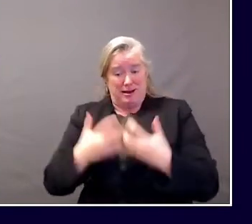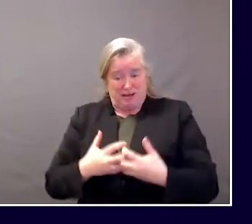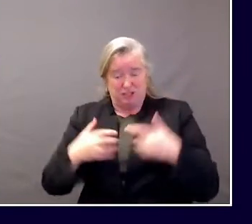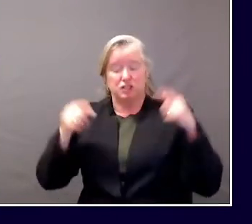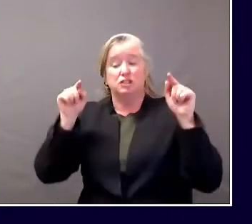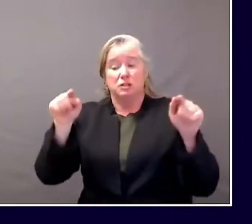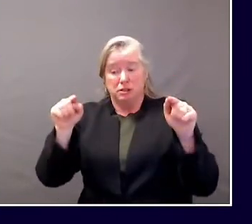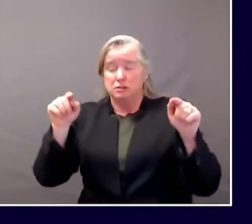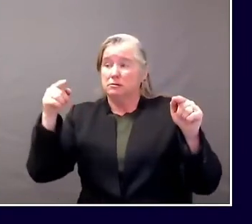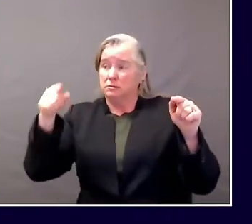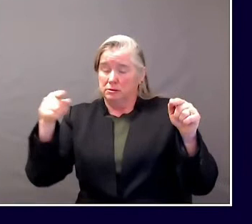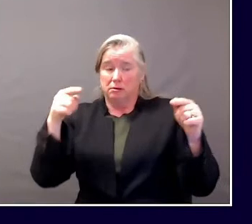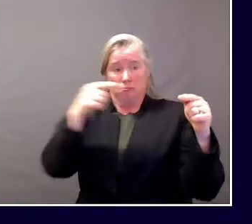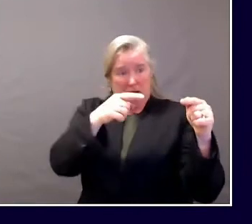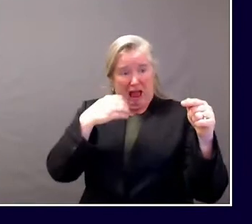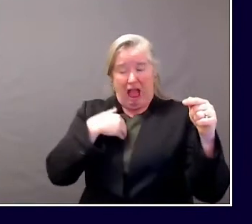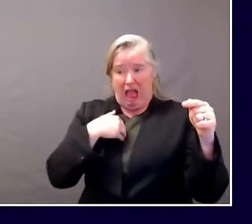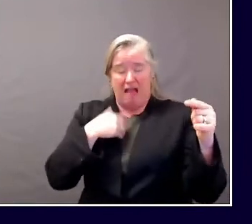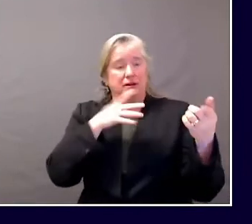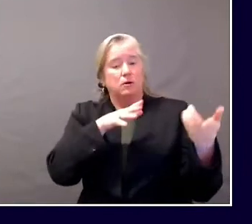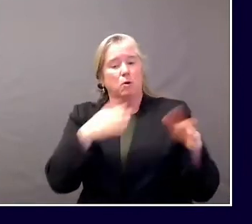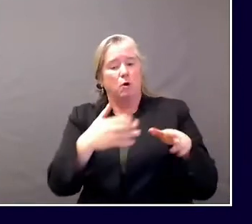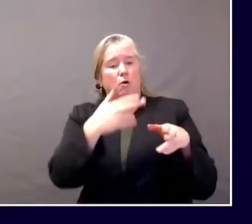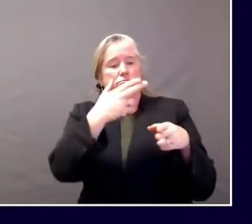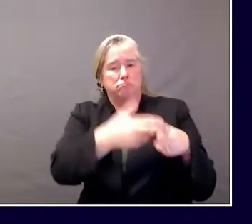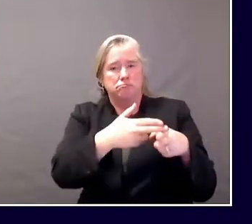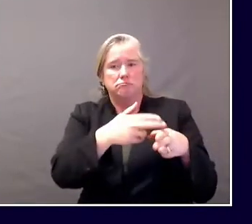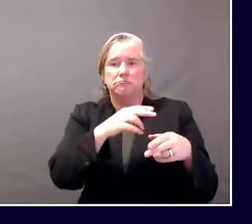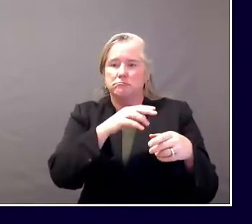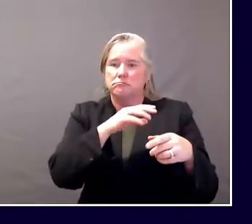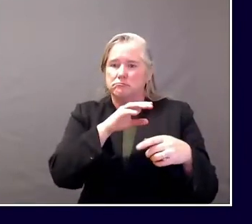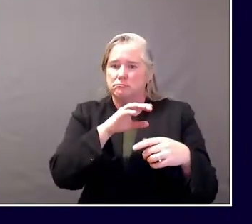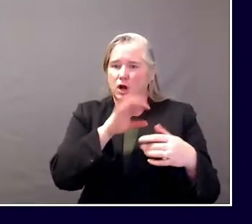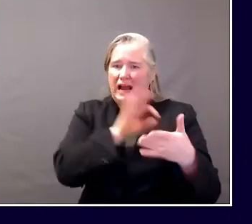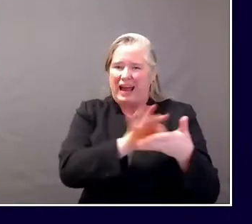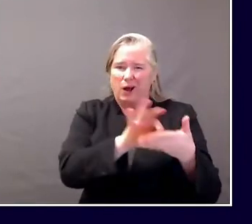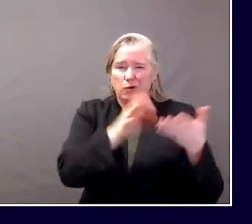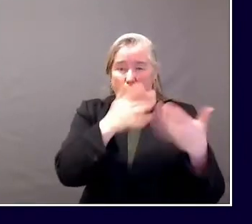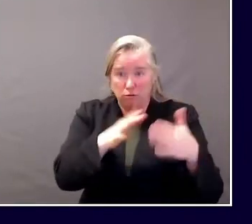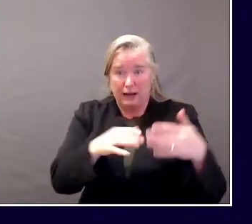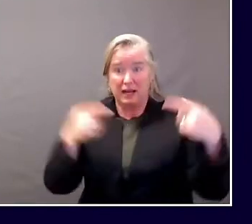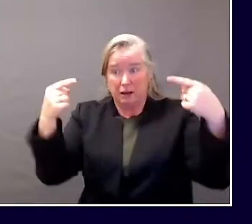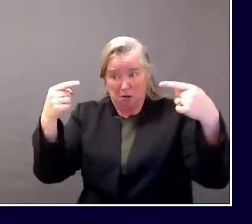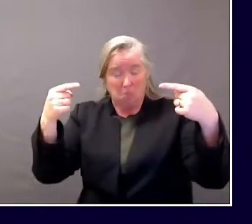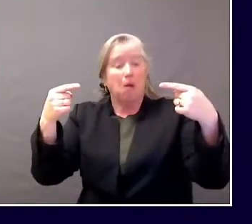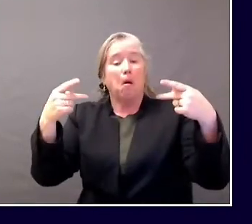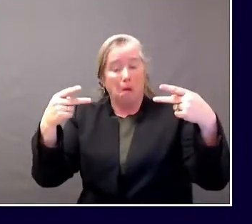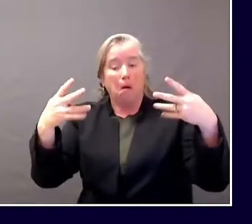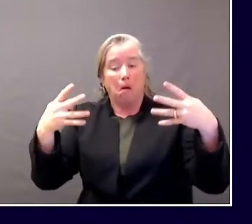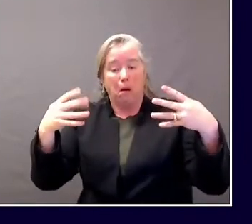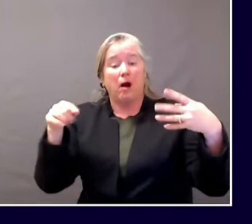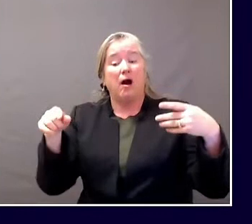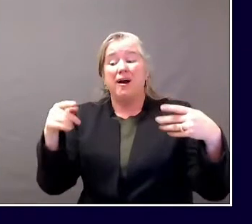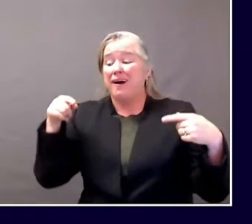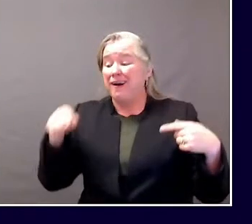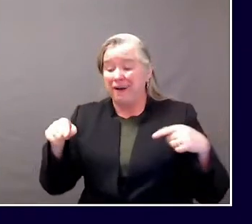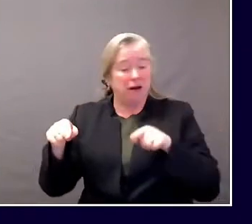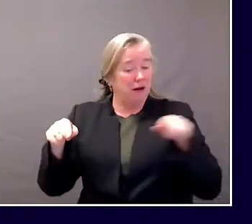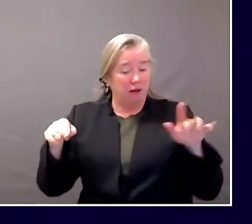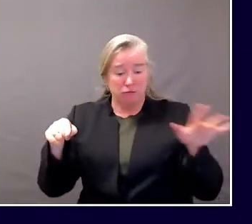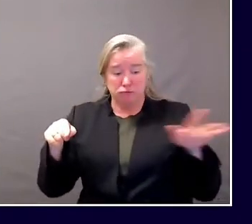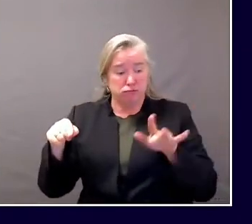them. And if we find that they meet the criteria to be classified as a death with COVID-19, they